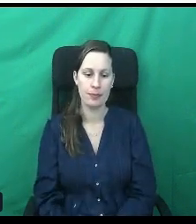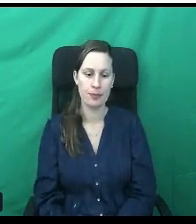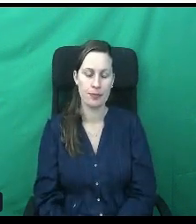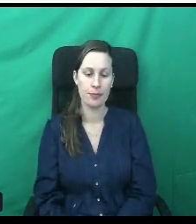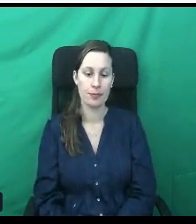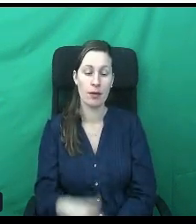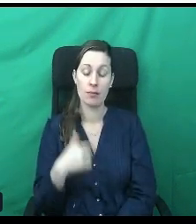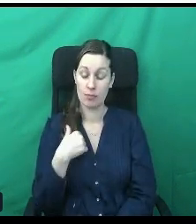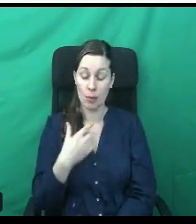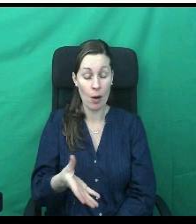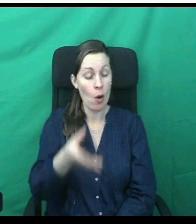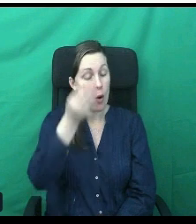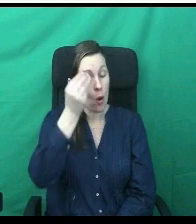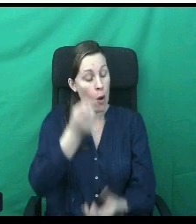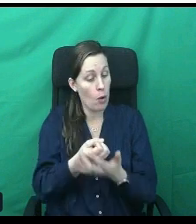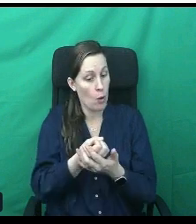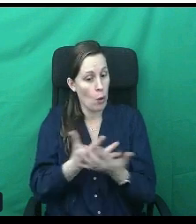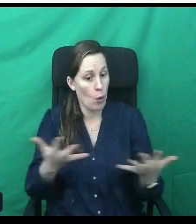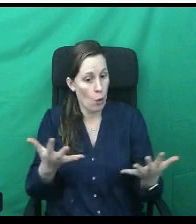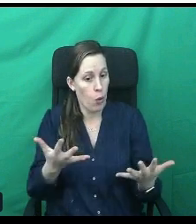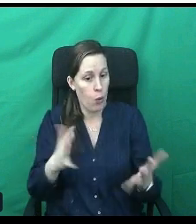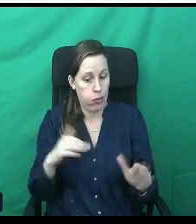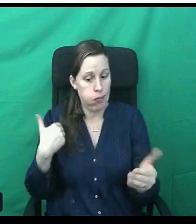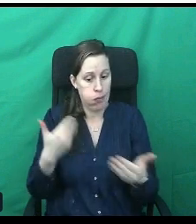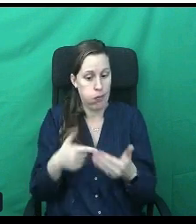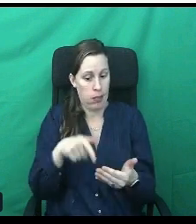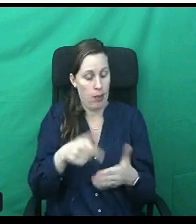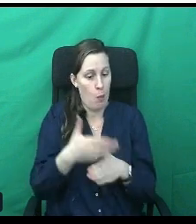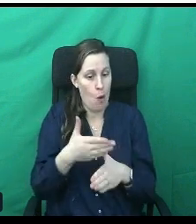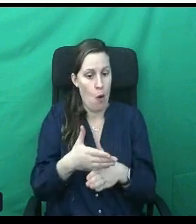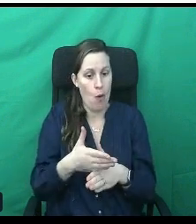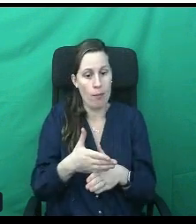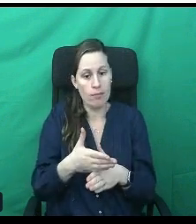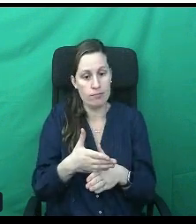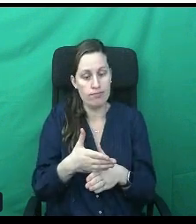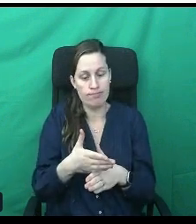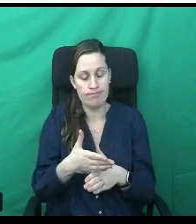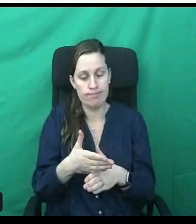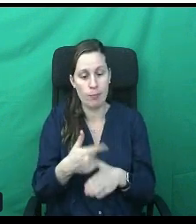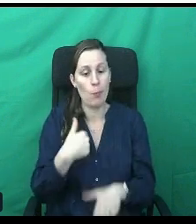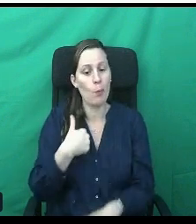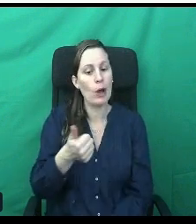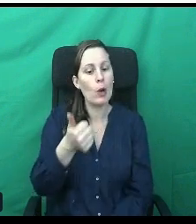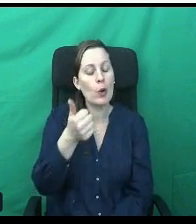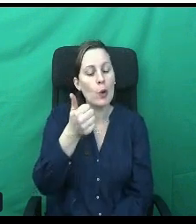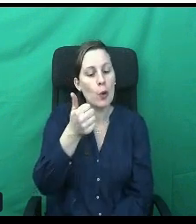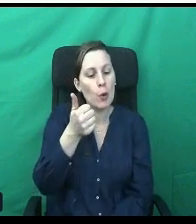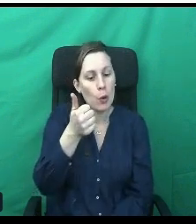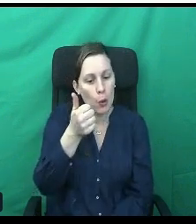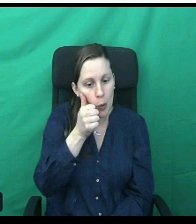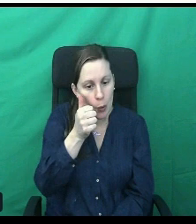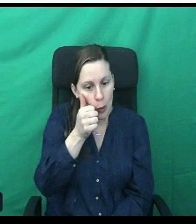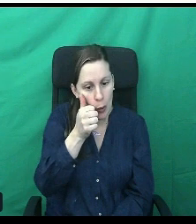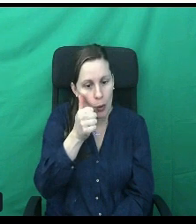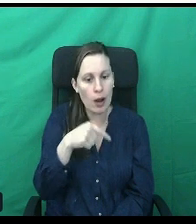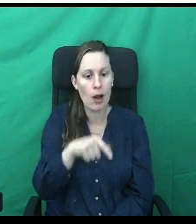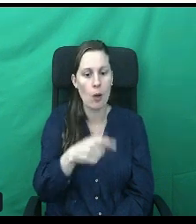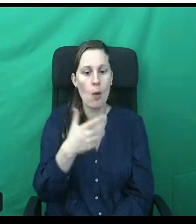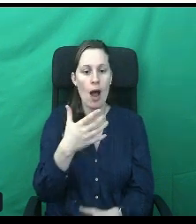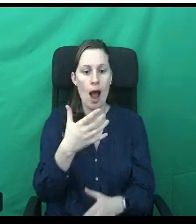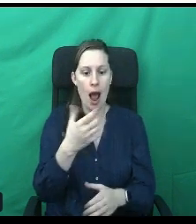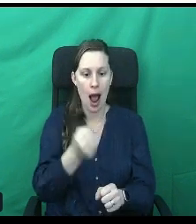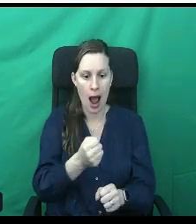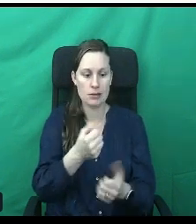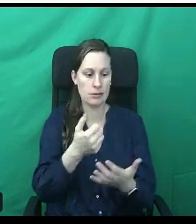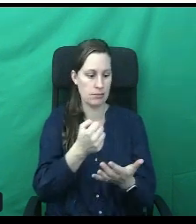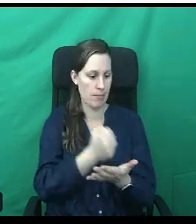And we learned a lot from this initial piece of work. We already knew that we had bank-wide policies behind us from the work